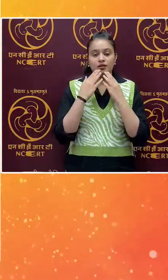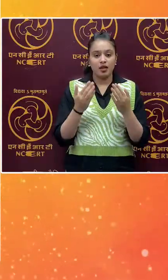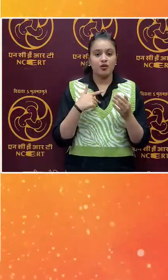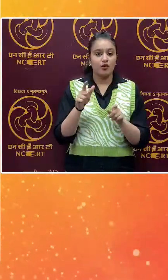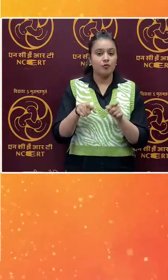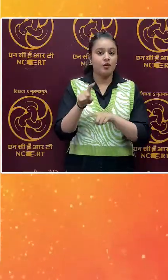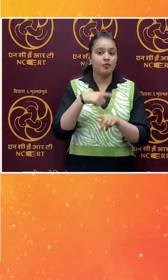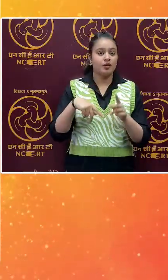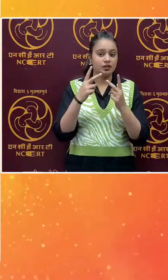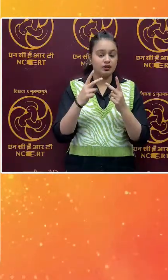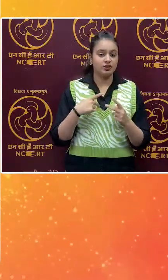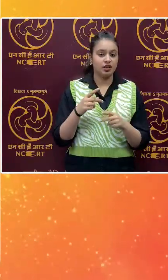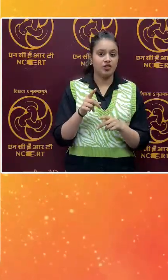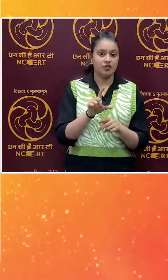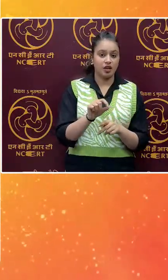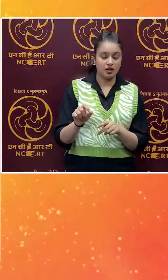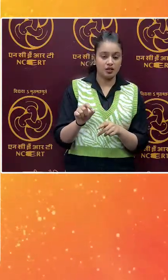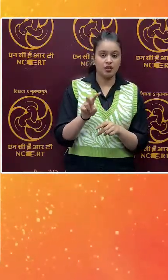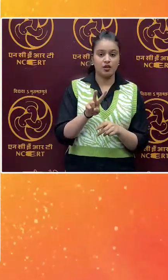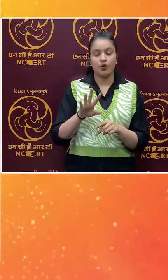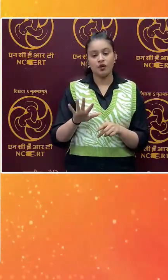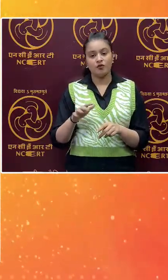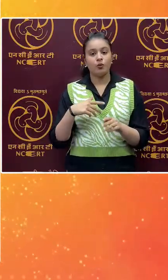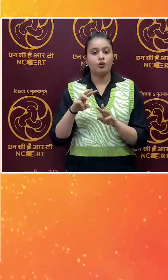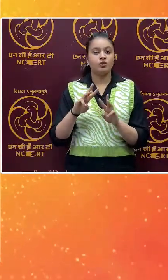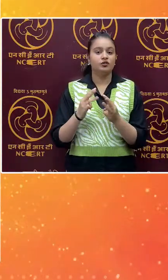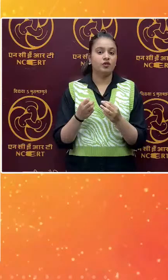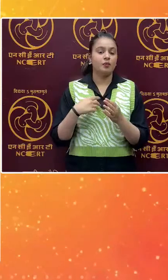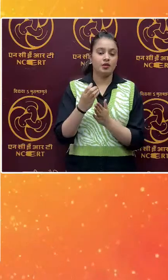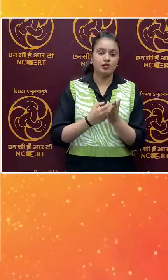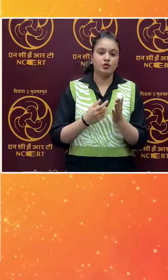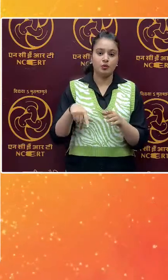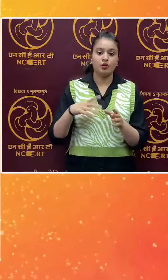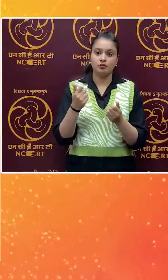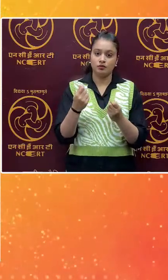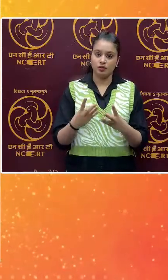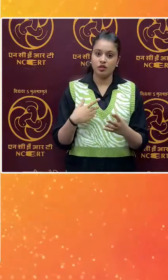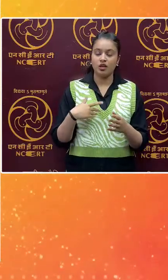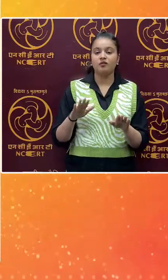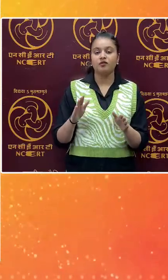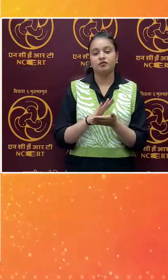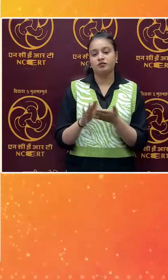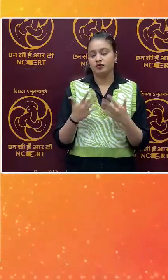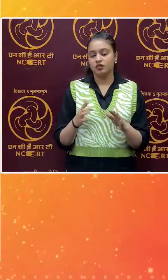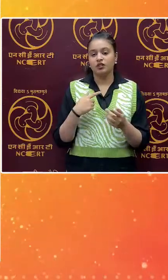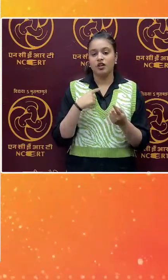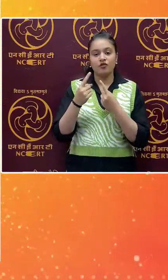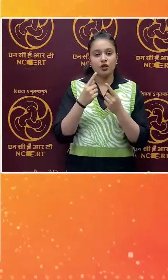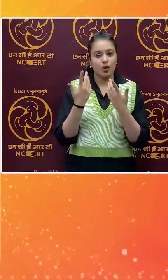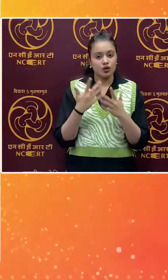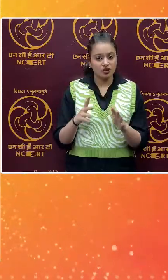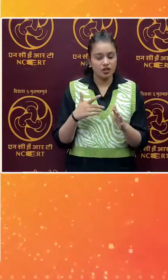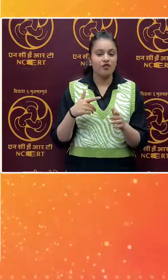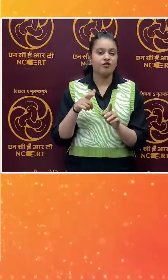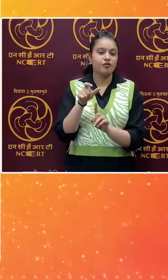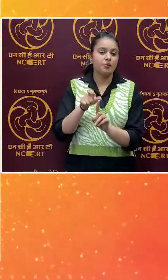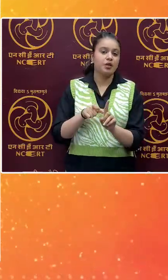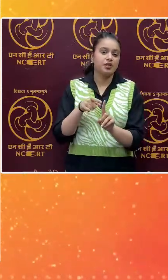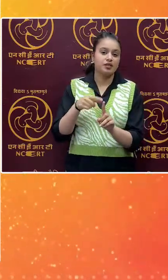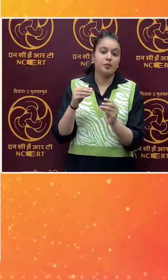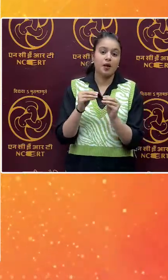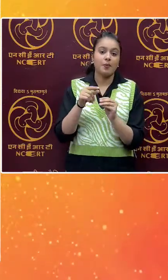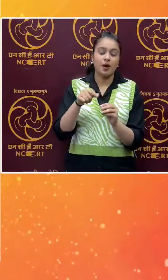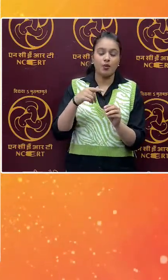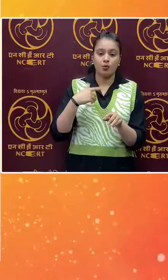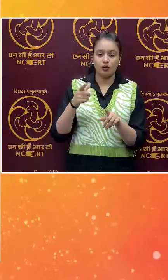viewers, 124th edition of our webinar series, Listening to Learn, has come to a close, where we talked about Homi Bhabha's legacy as a